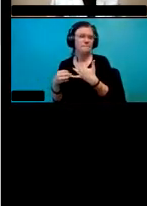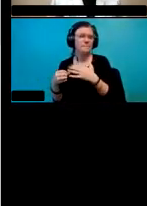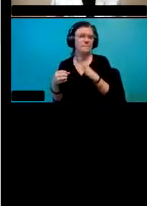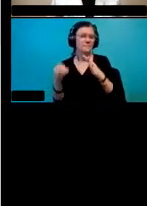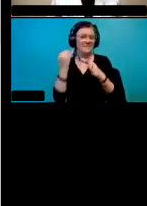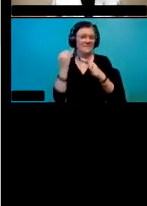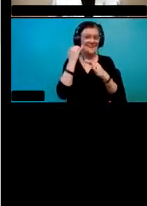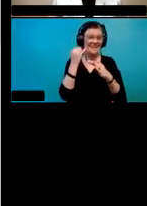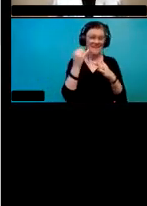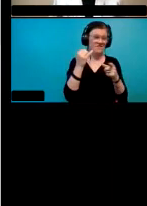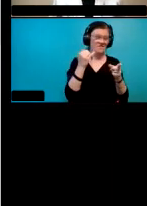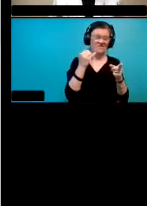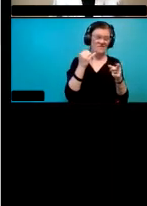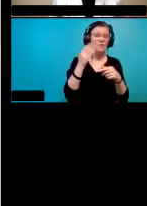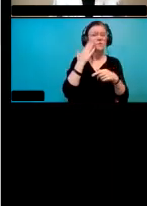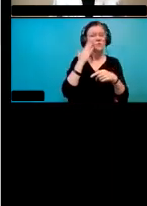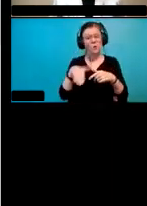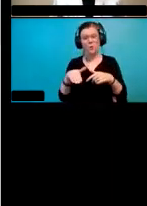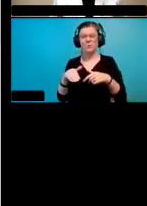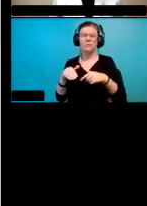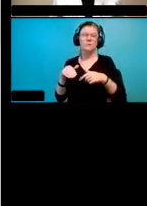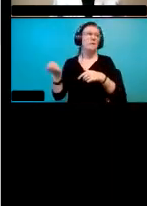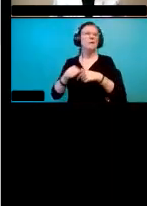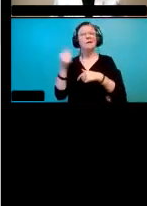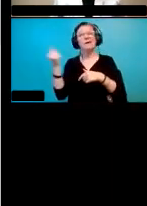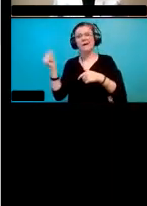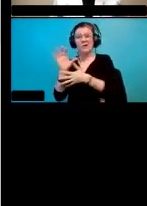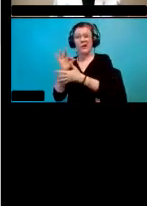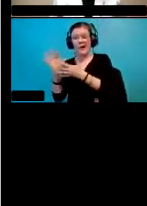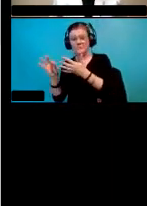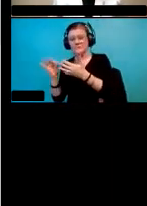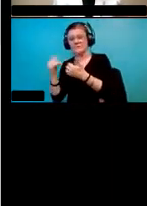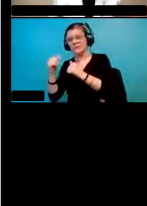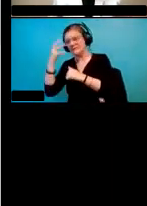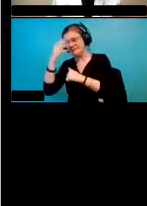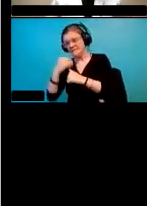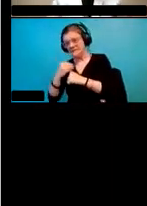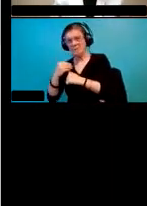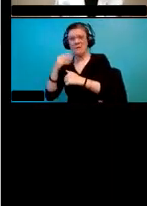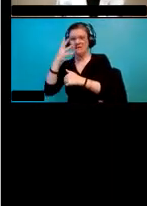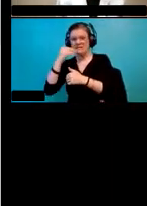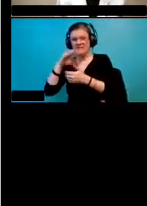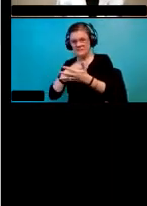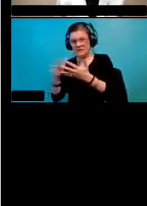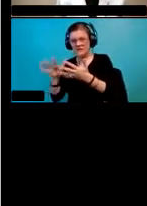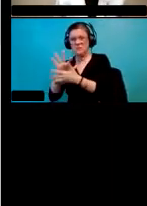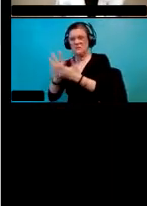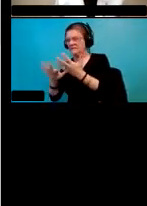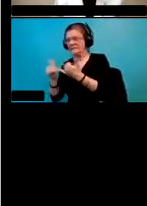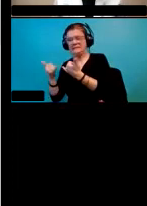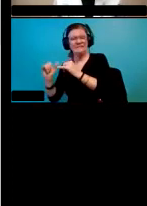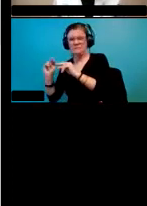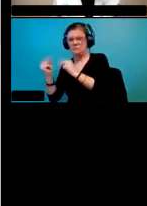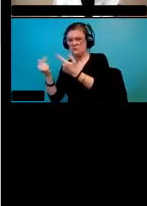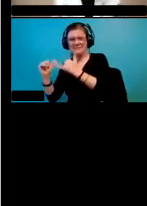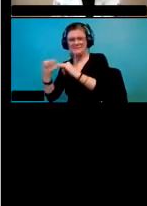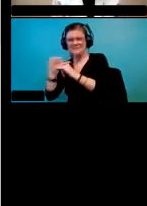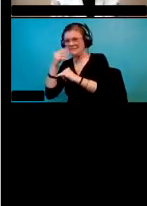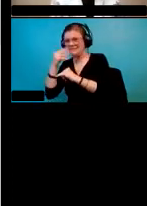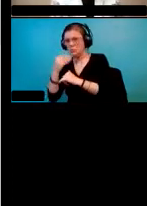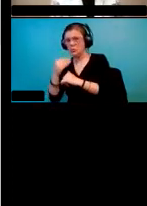natural options of trying to help improve your sleep hygiene don't work, there are medications that can help